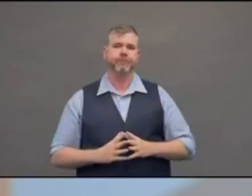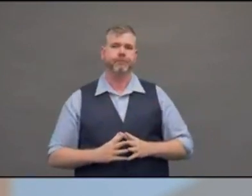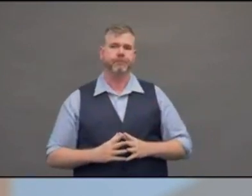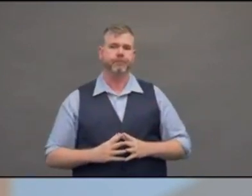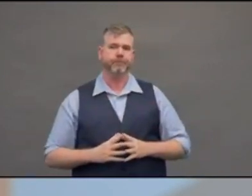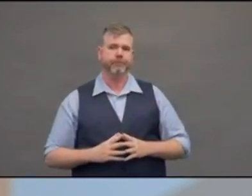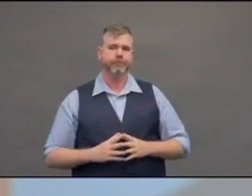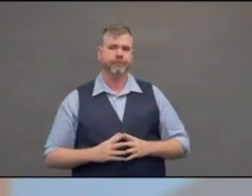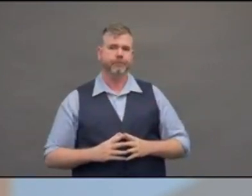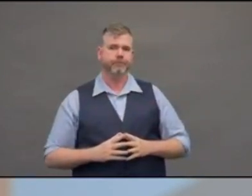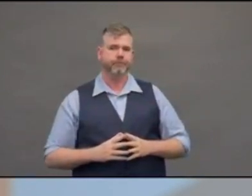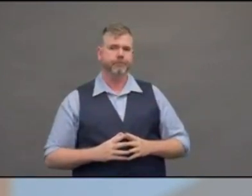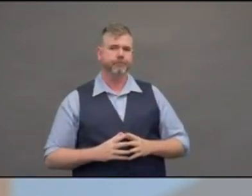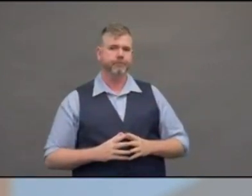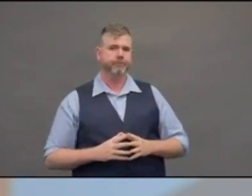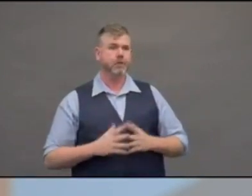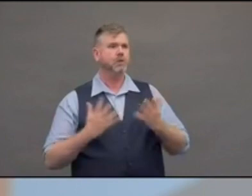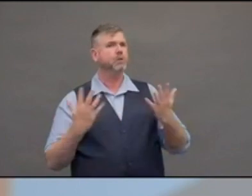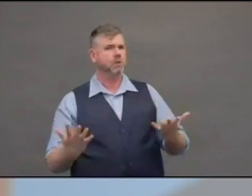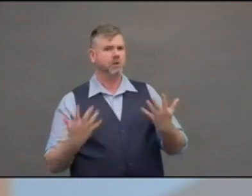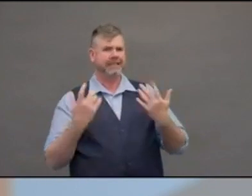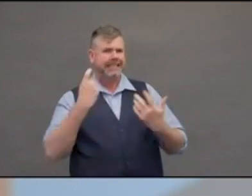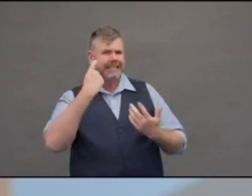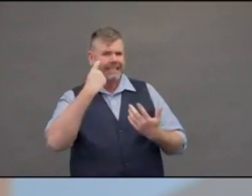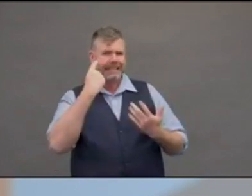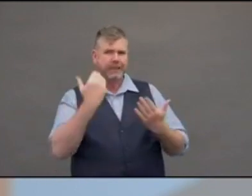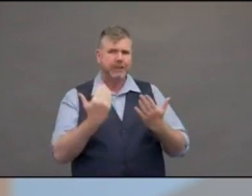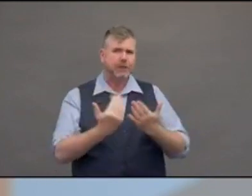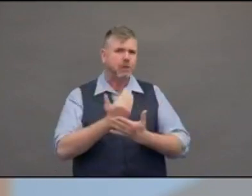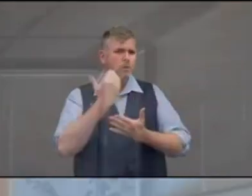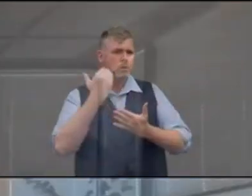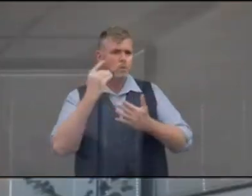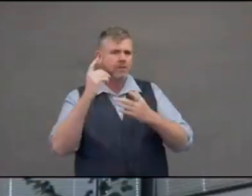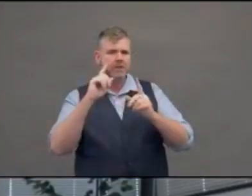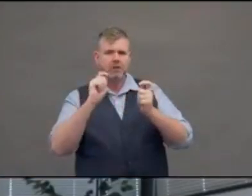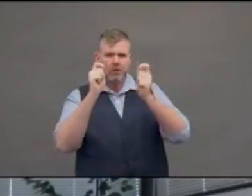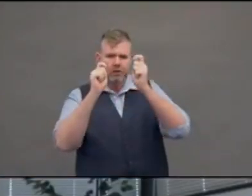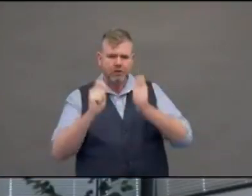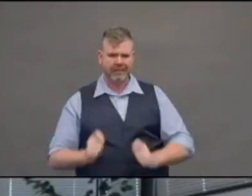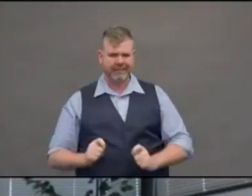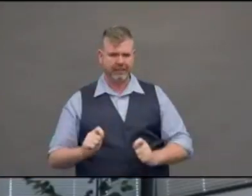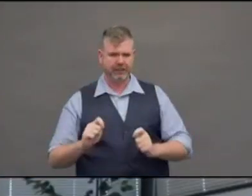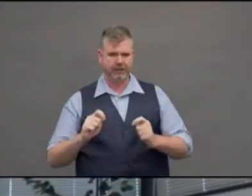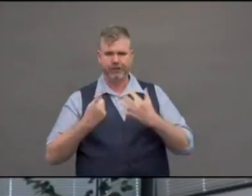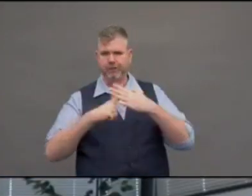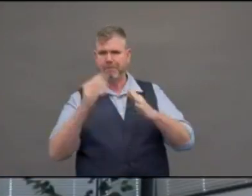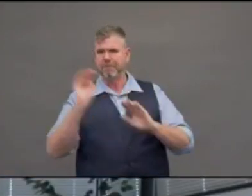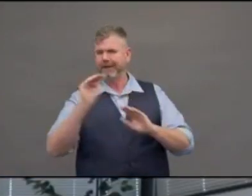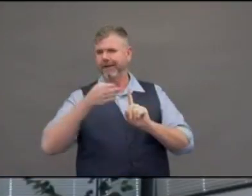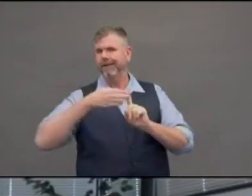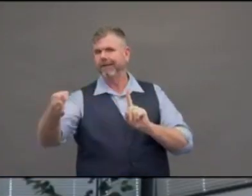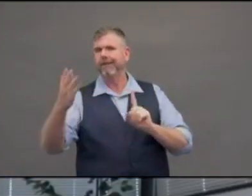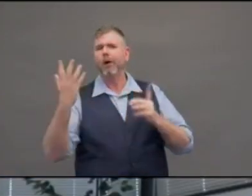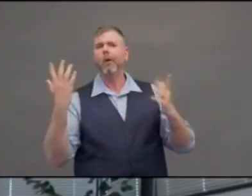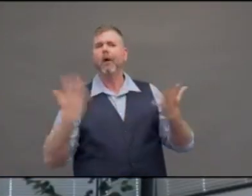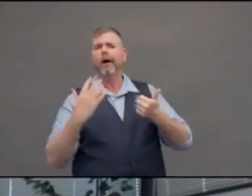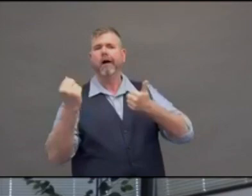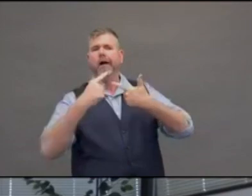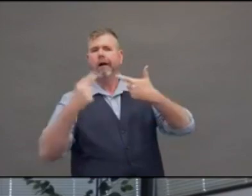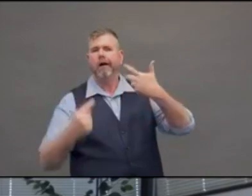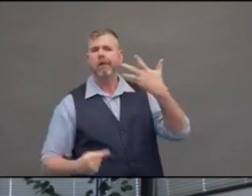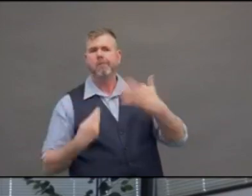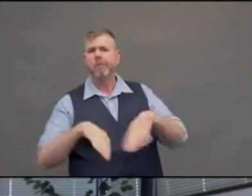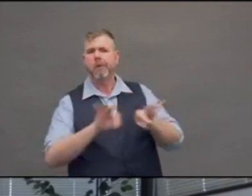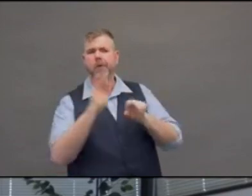order, what are the highlights for folks who are wondering what is different today? Yeah, this order does begin some